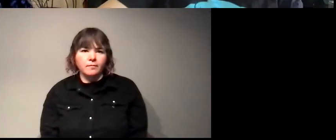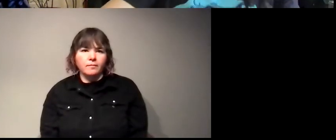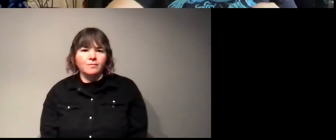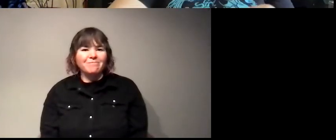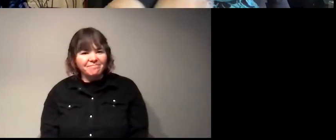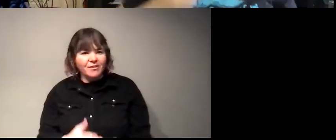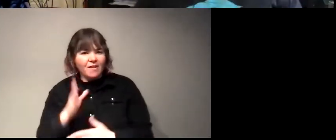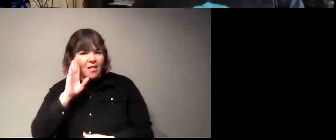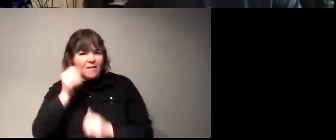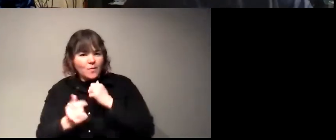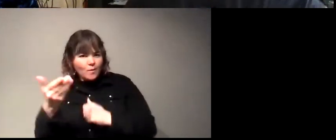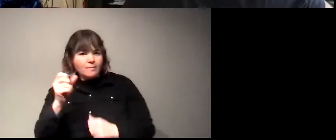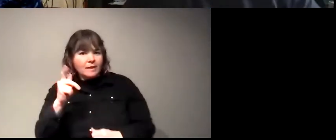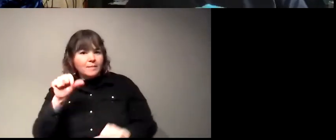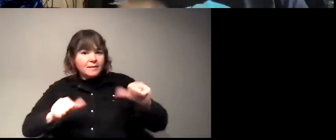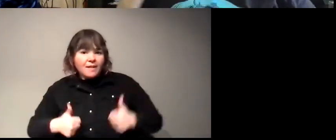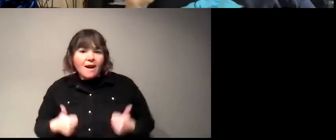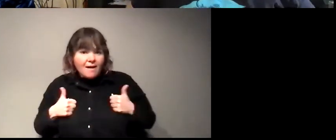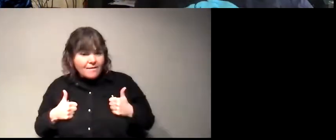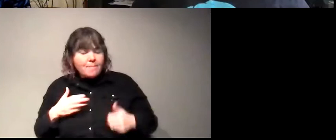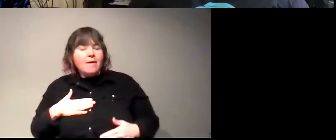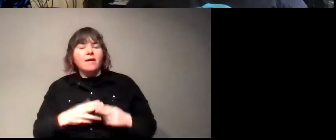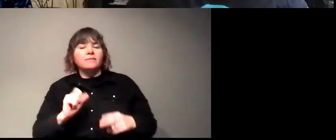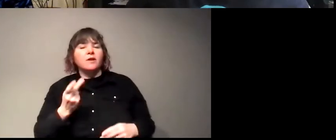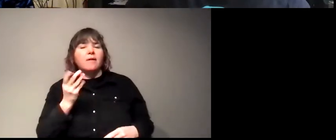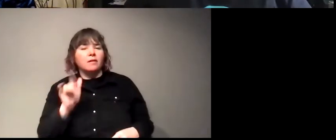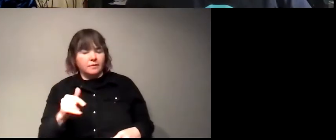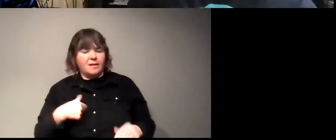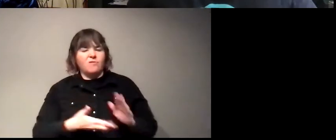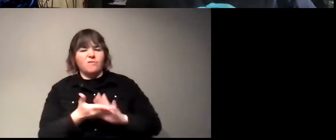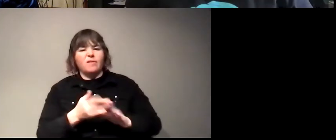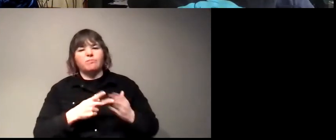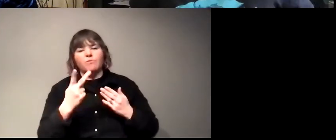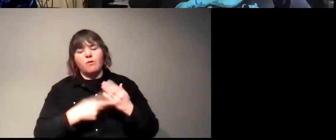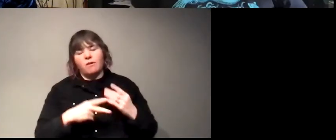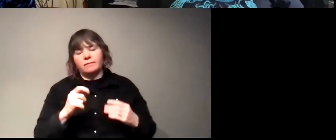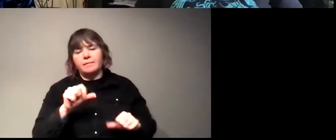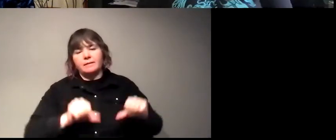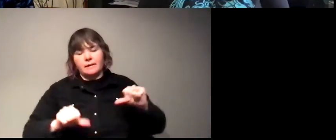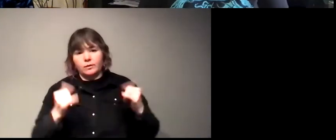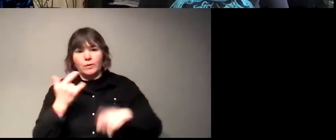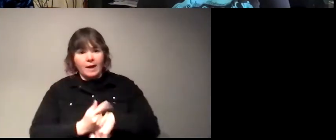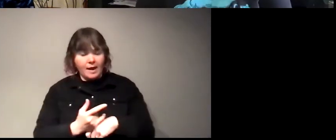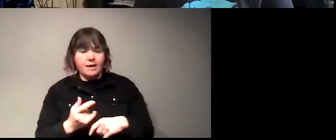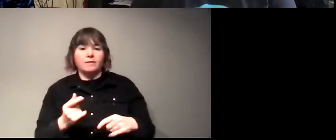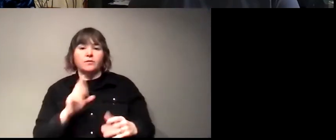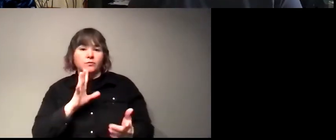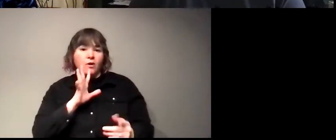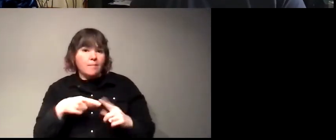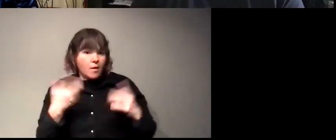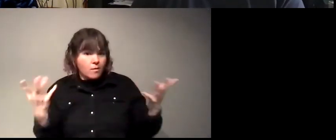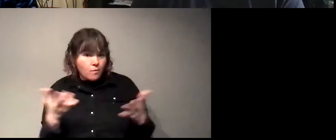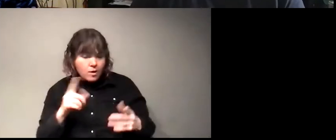All right. Hello, everyone. Welcome to Skype a Scientist Live. My name is Sarah McAnulty. I run the Skype a Scientist program. And today we are going to be talking all